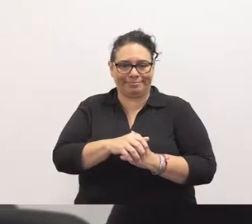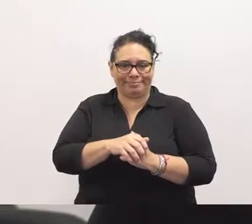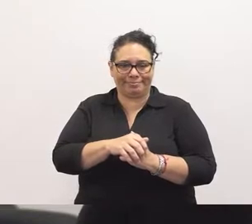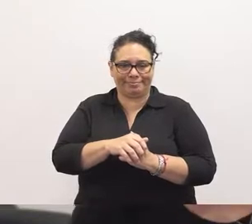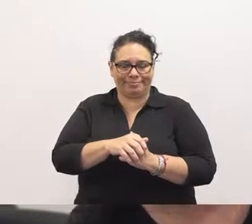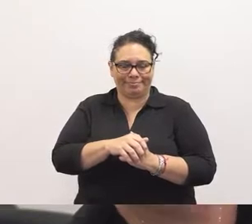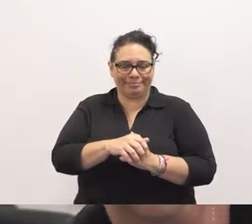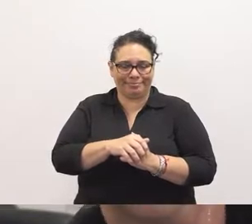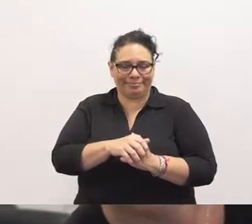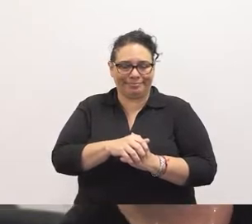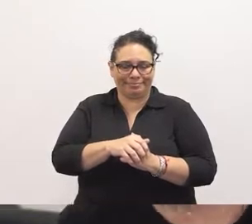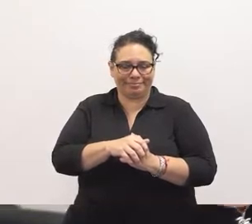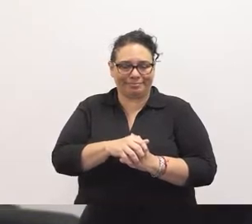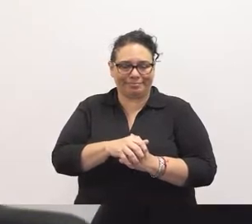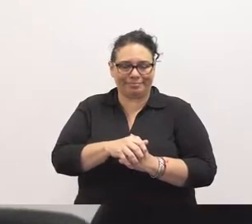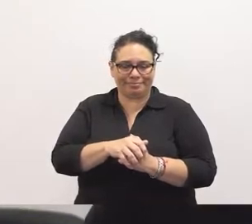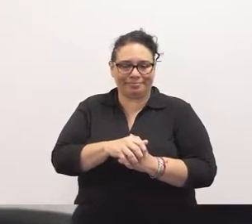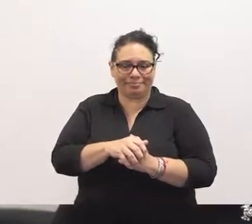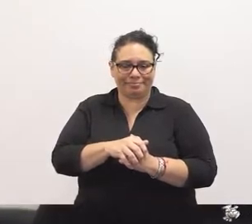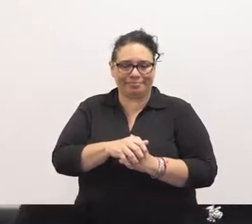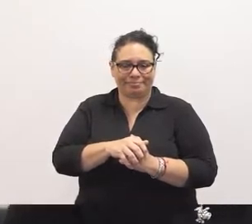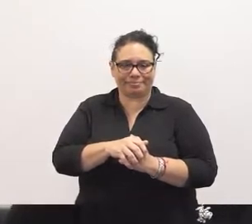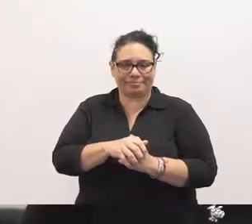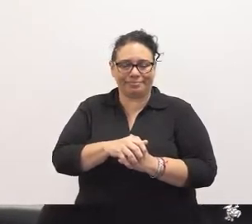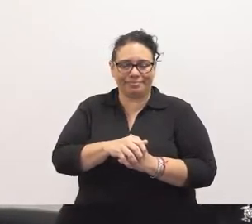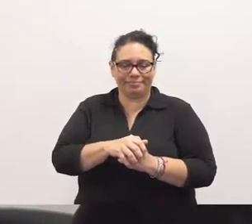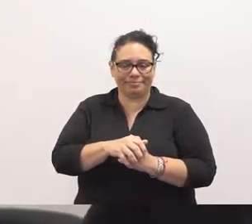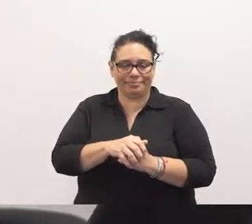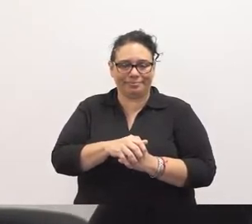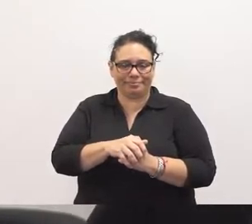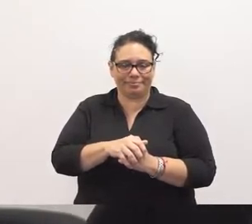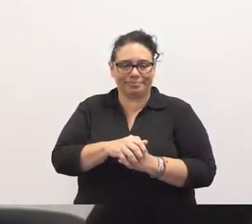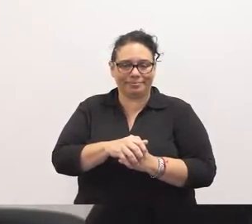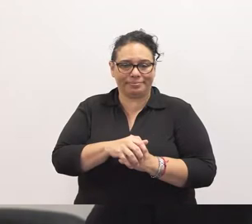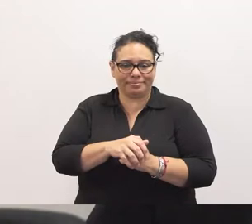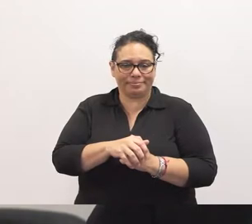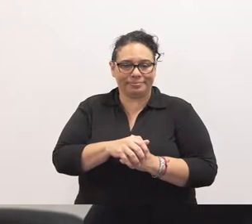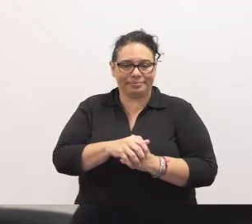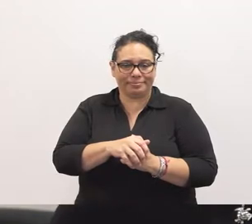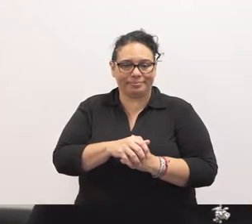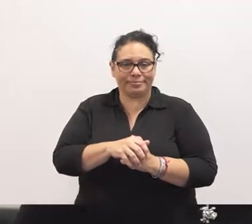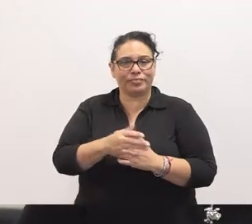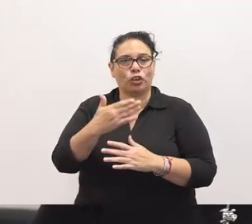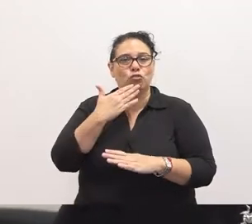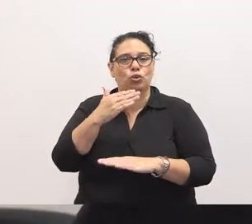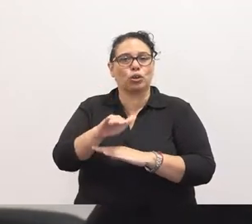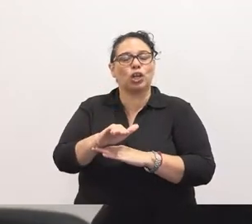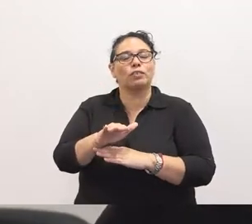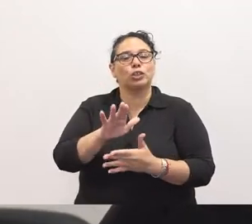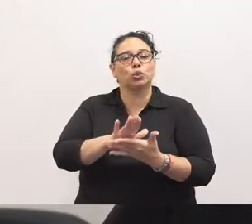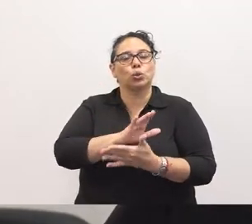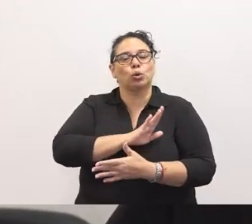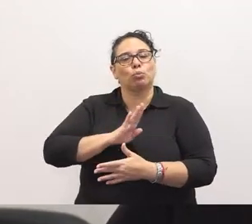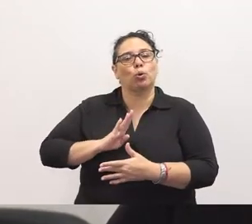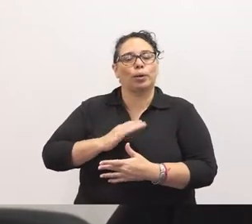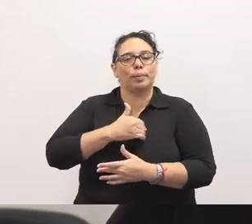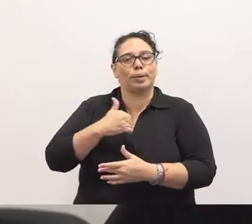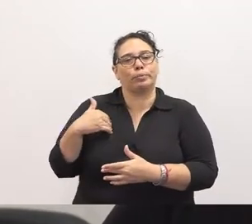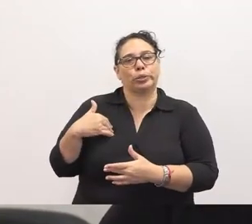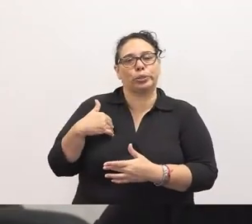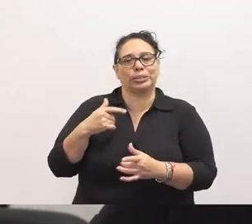Good Good evening, school board members and